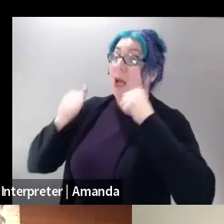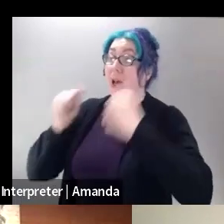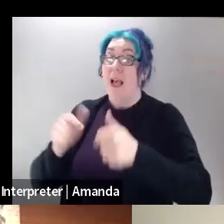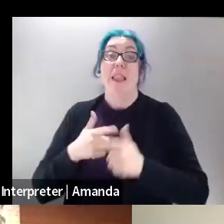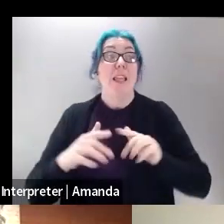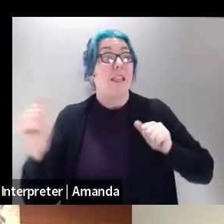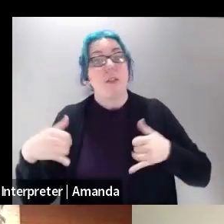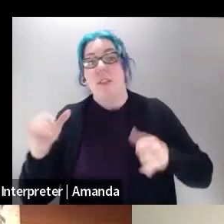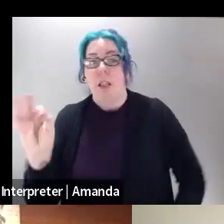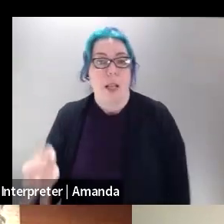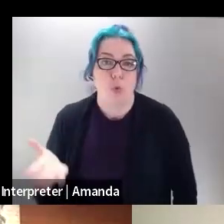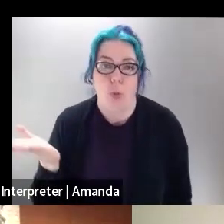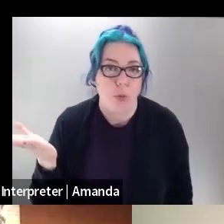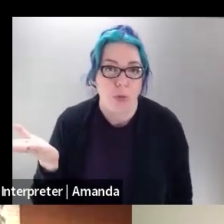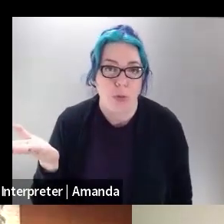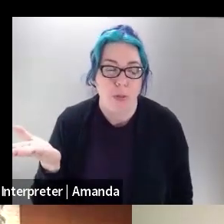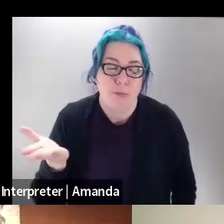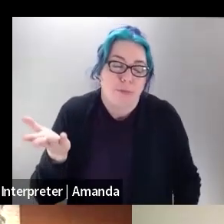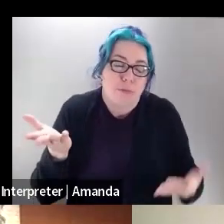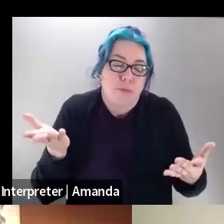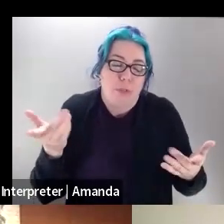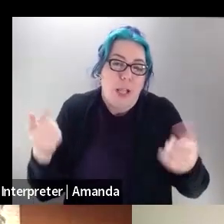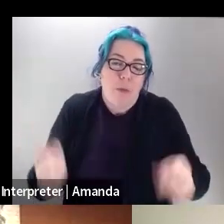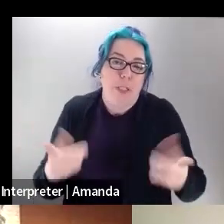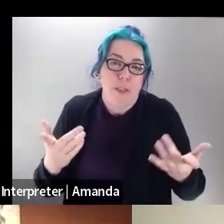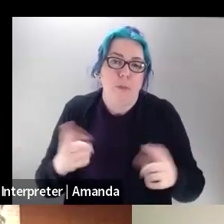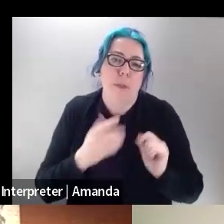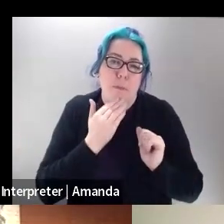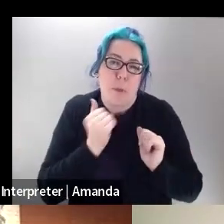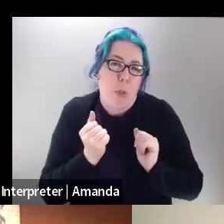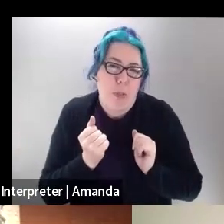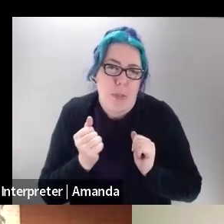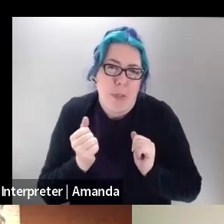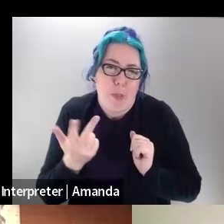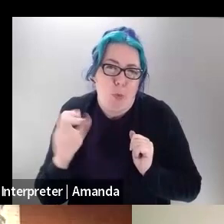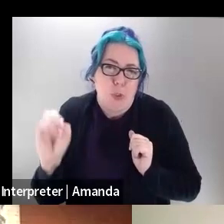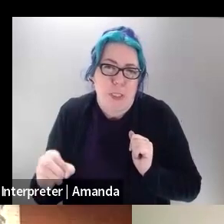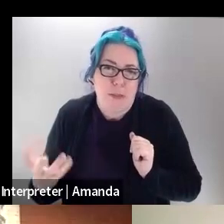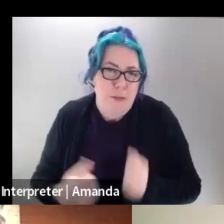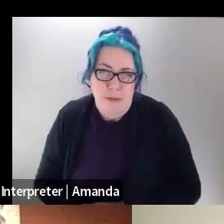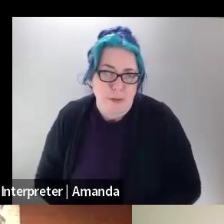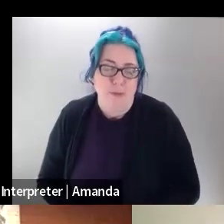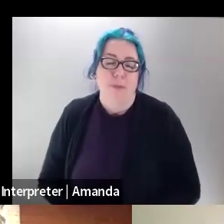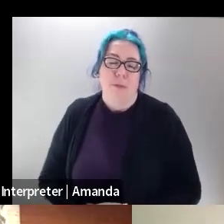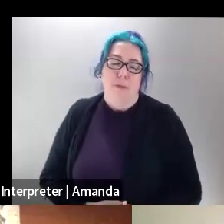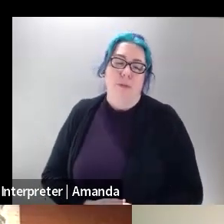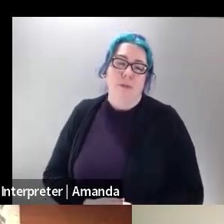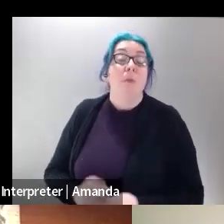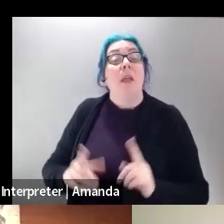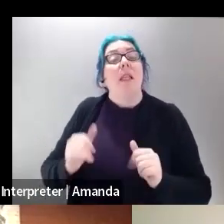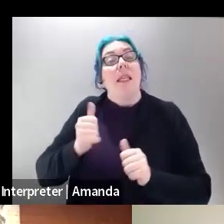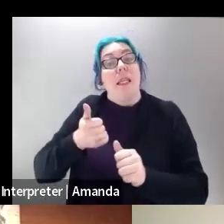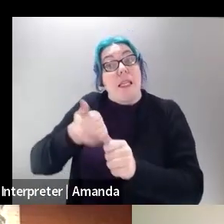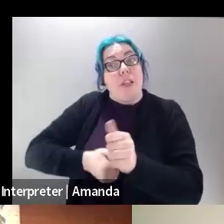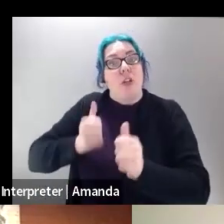not. But at least the way that kind of I've been doing, so each actor knows prior to coming